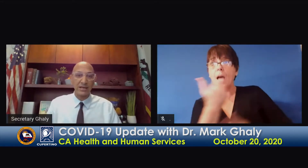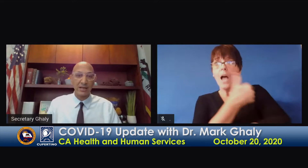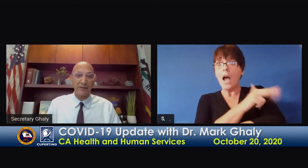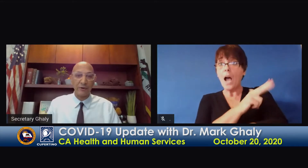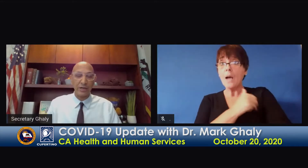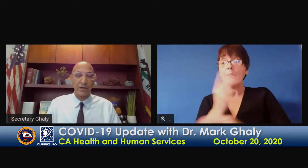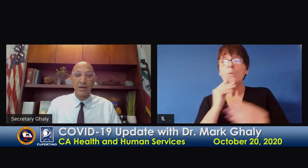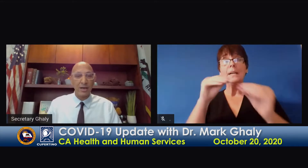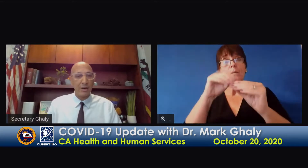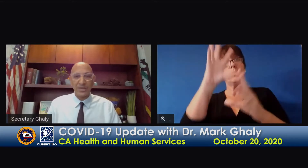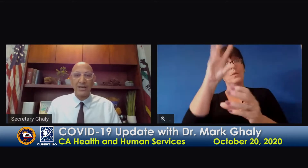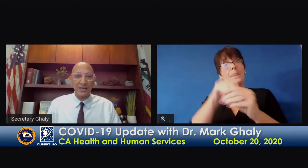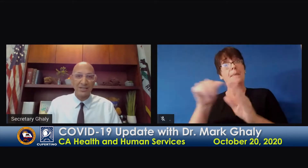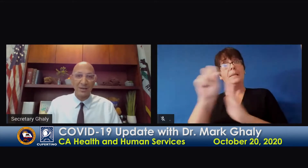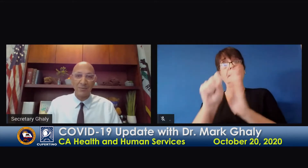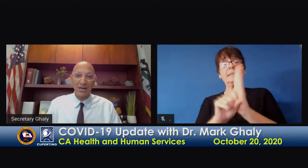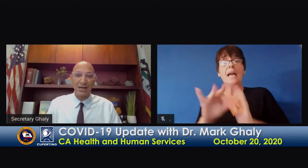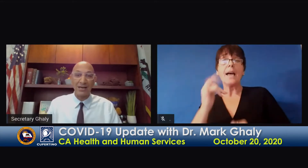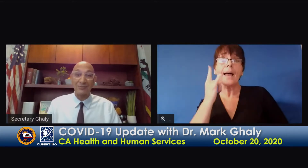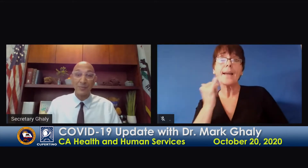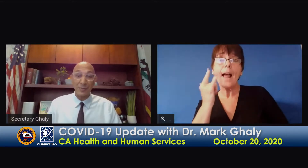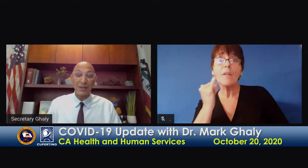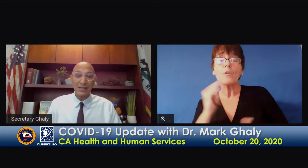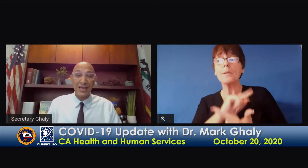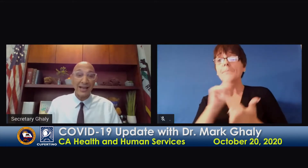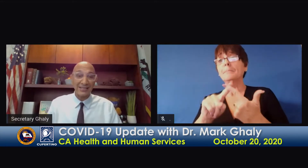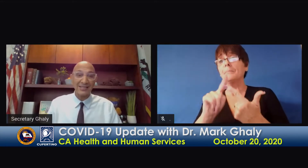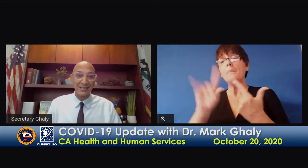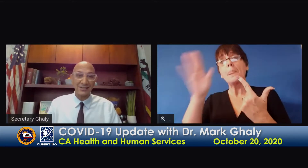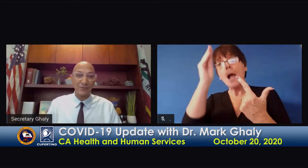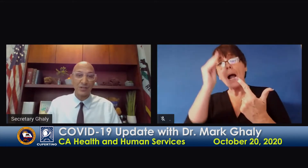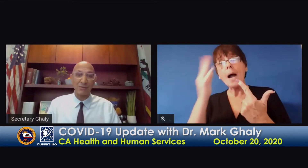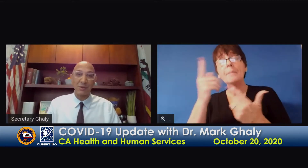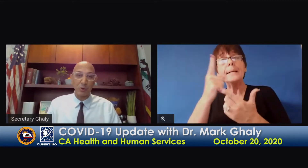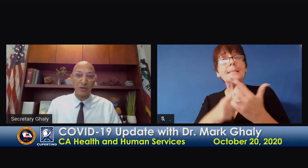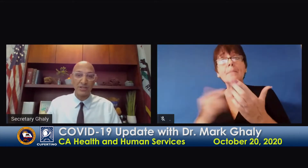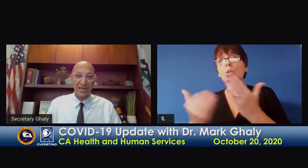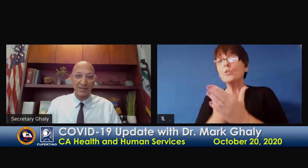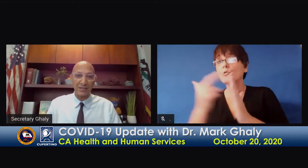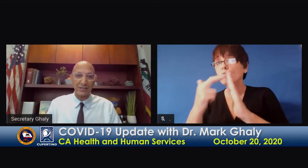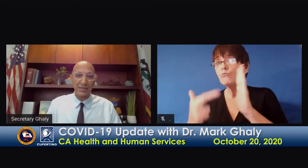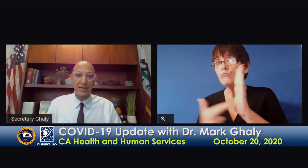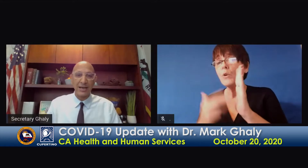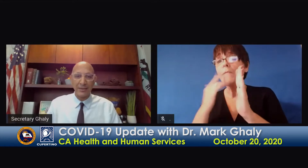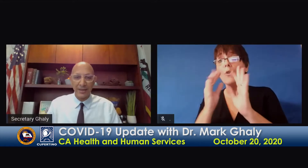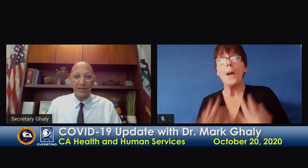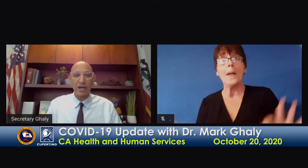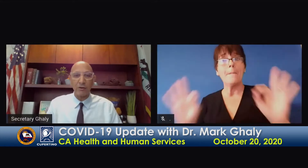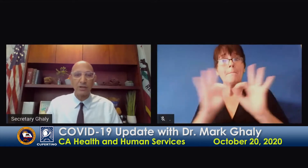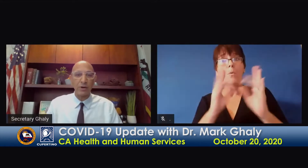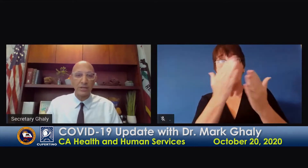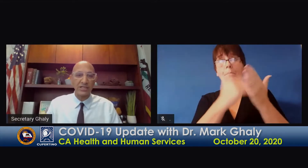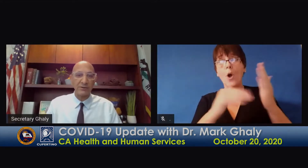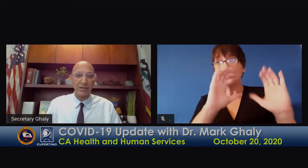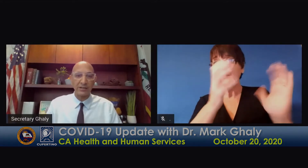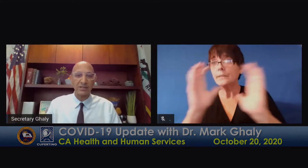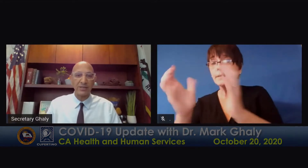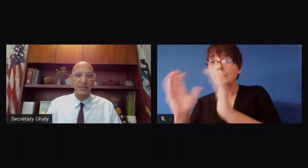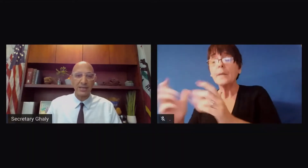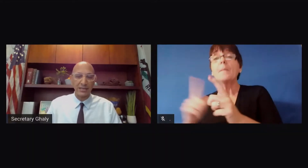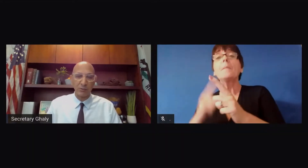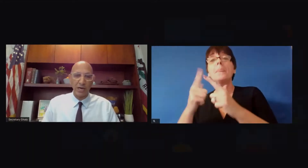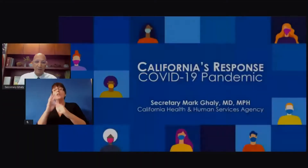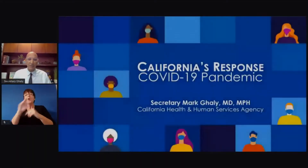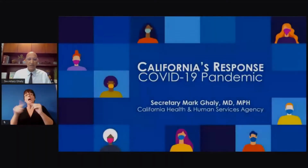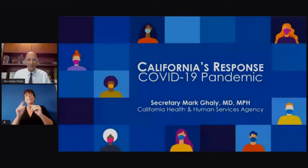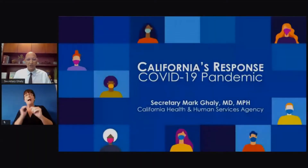be in the state of California, update on some guidances for some important sectors, and then go into our tier